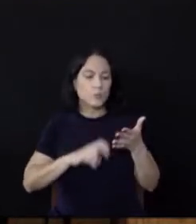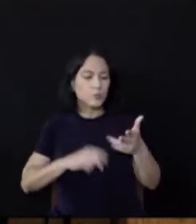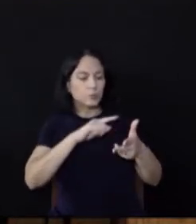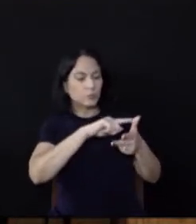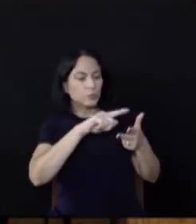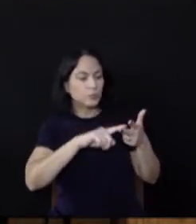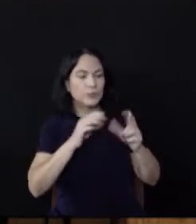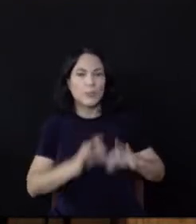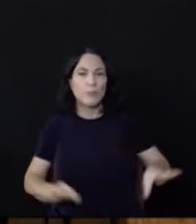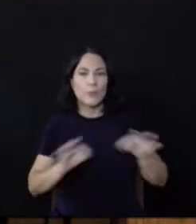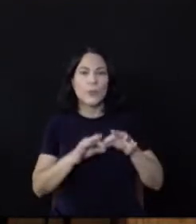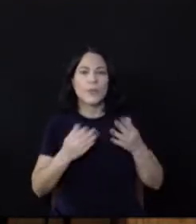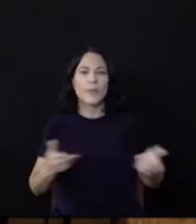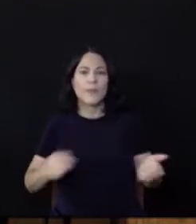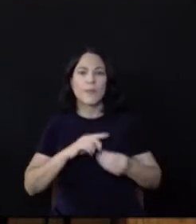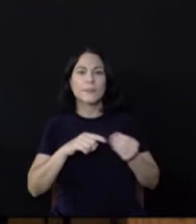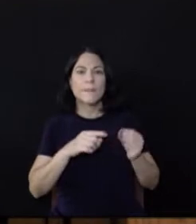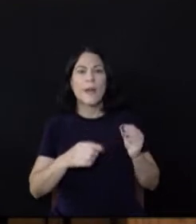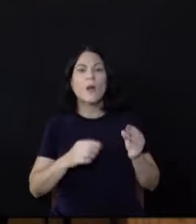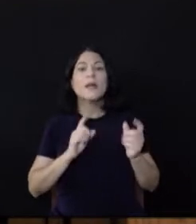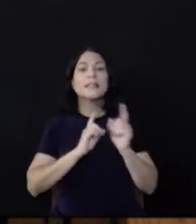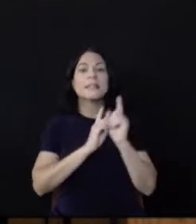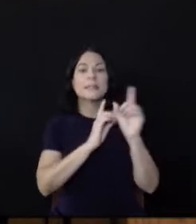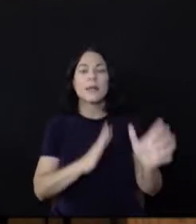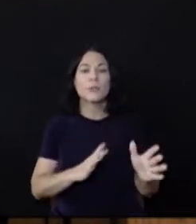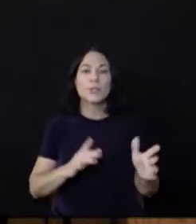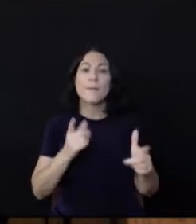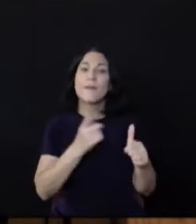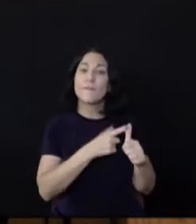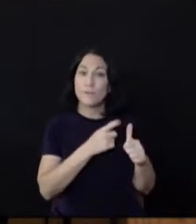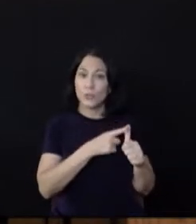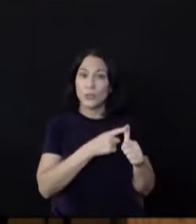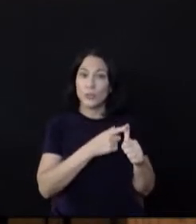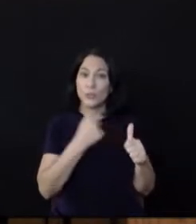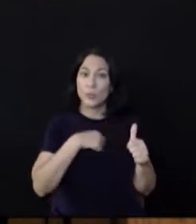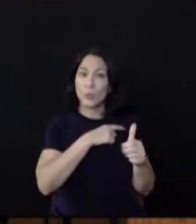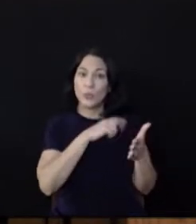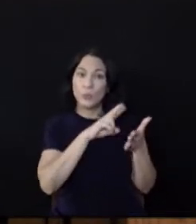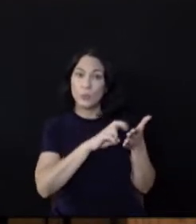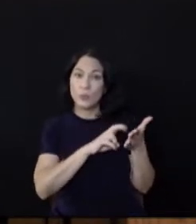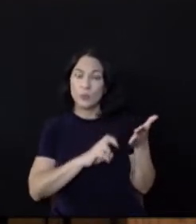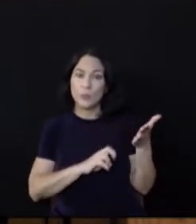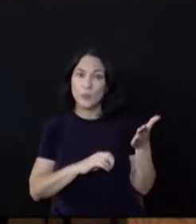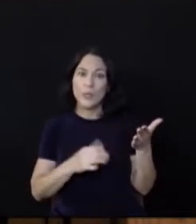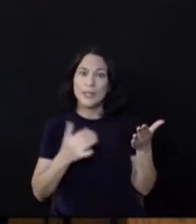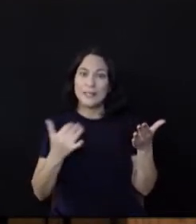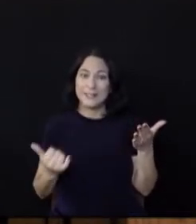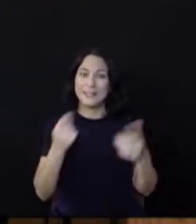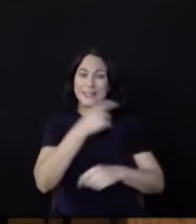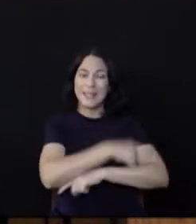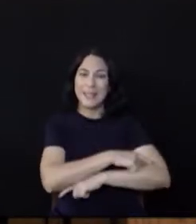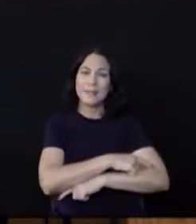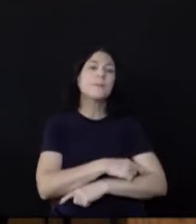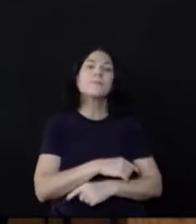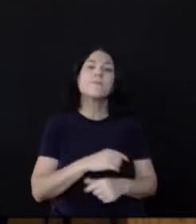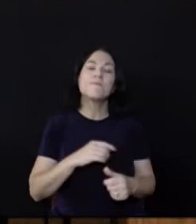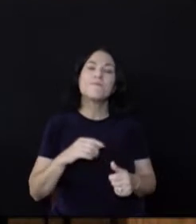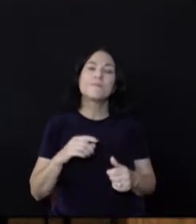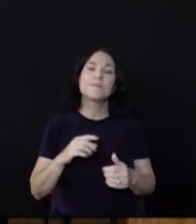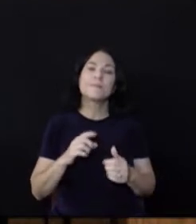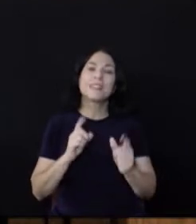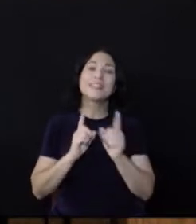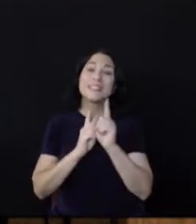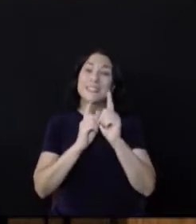Luke introduces them to us here in Acts chapter 1. The first that we will unpack more in the time we have left today is this: